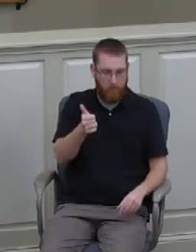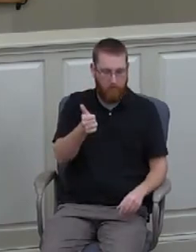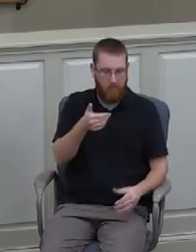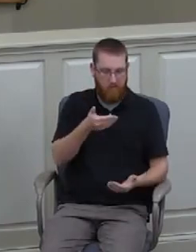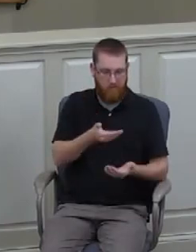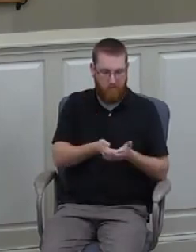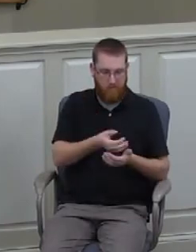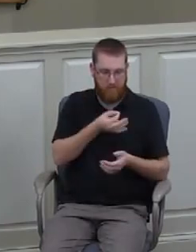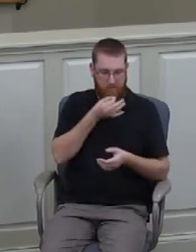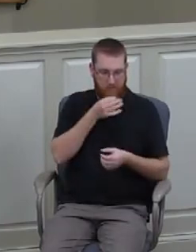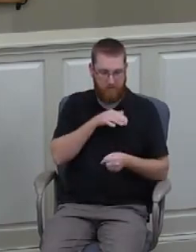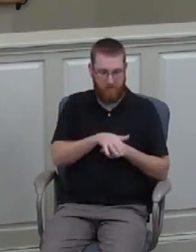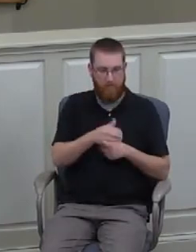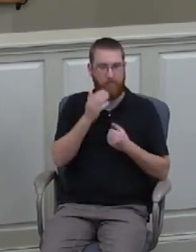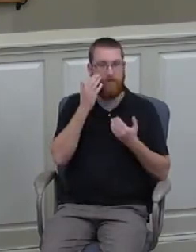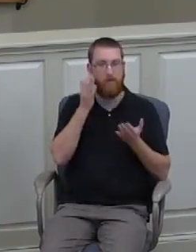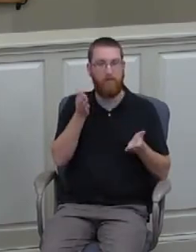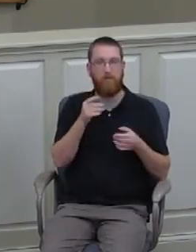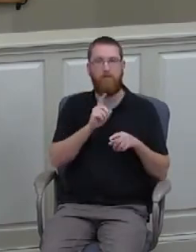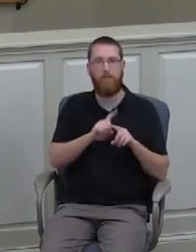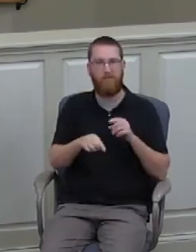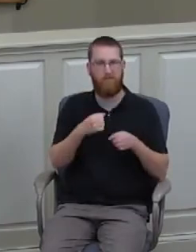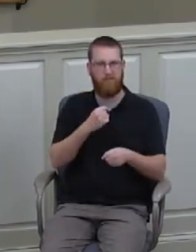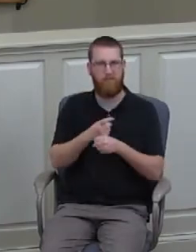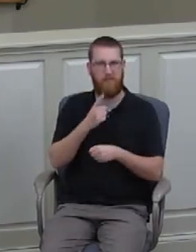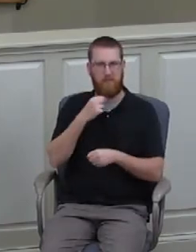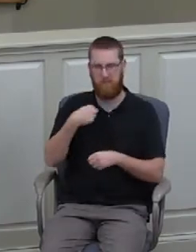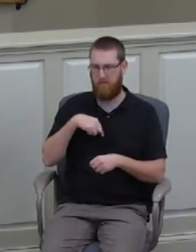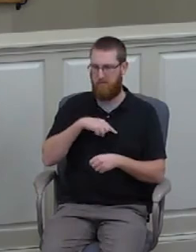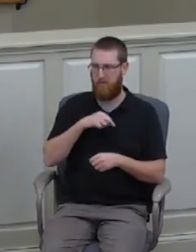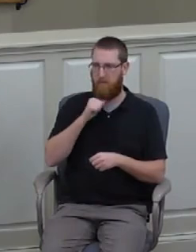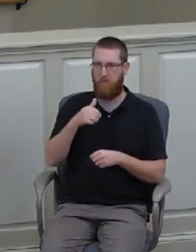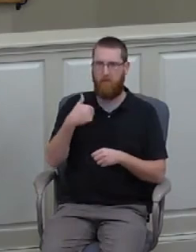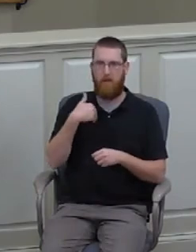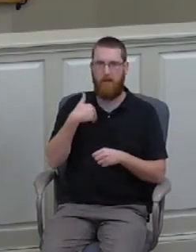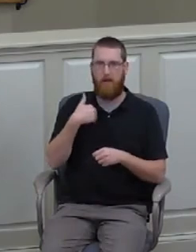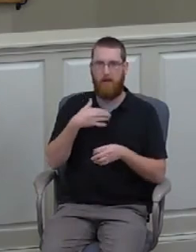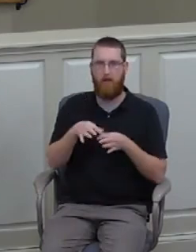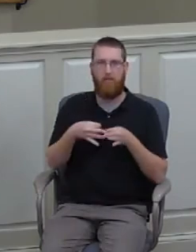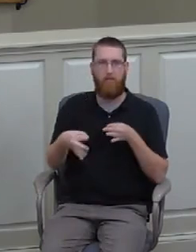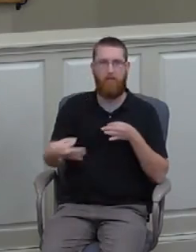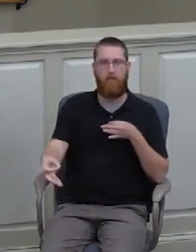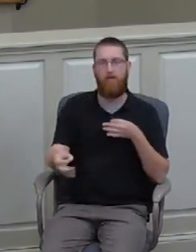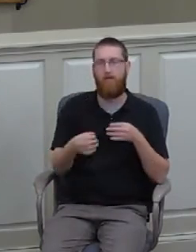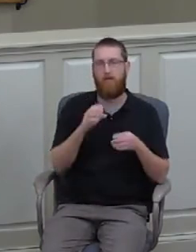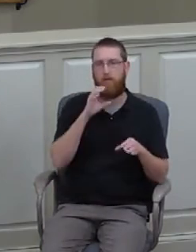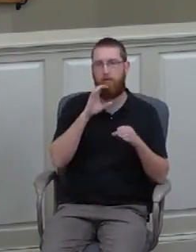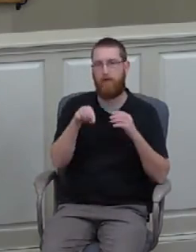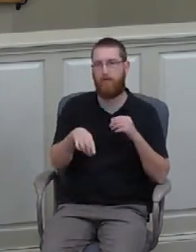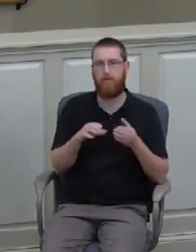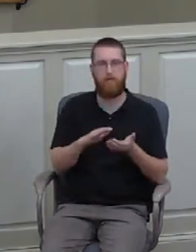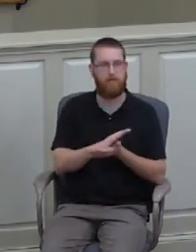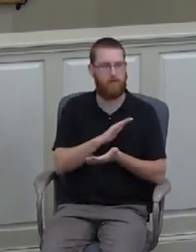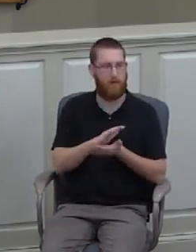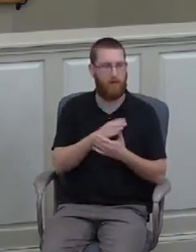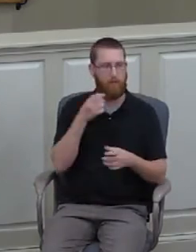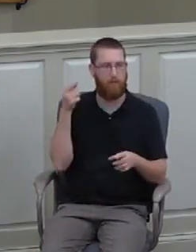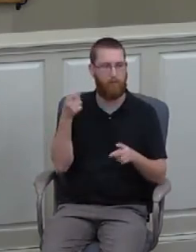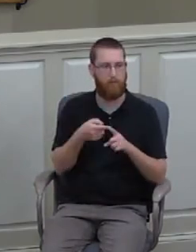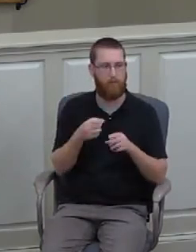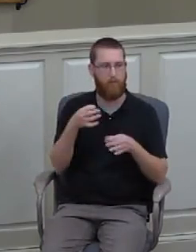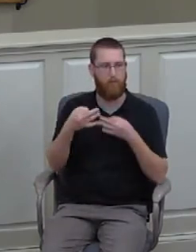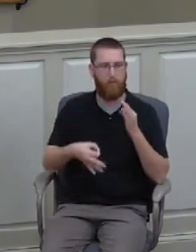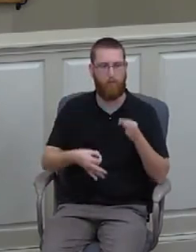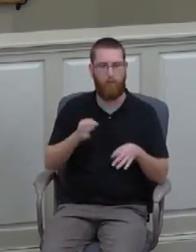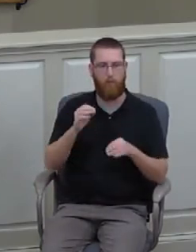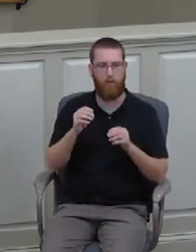enough to consider, but we want to make sure that there's not a lapse in the communication of this document to the court members